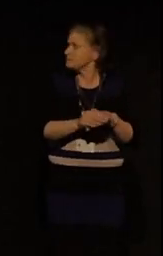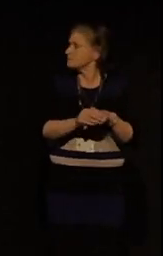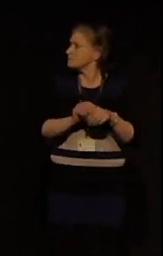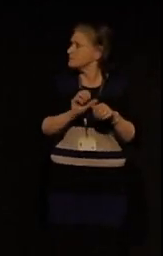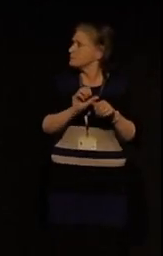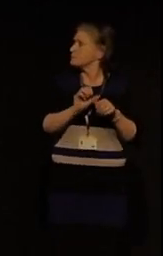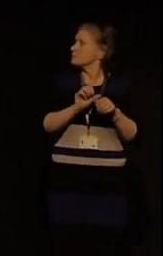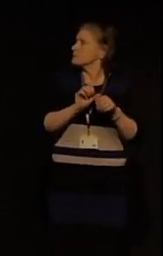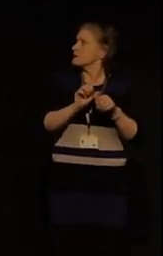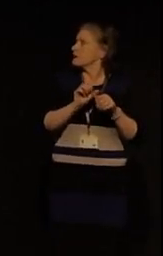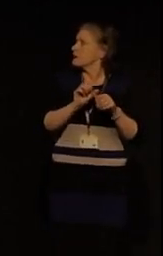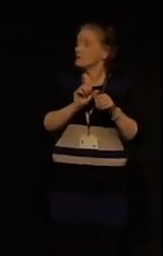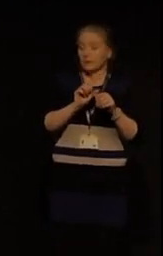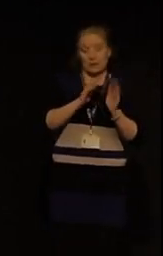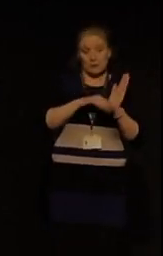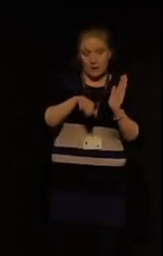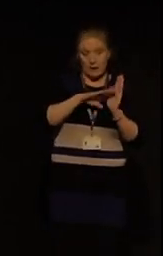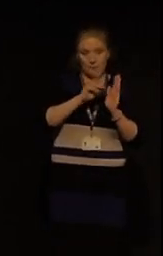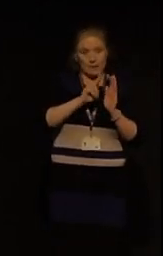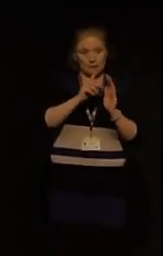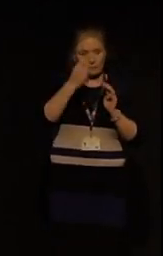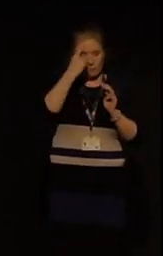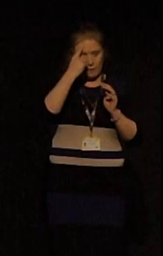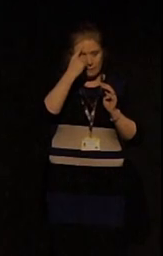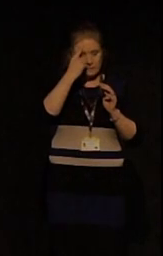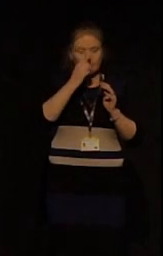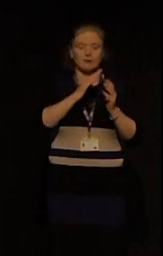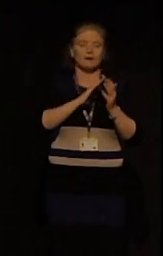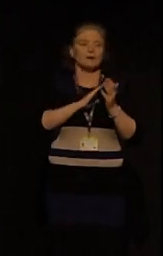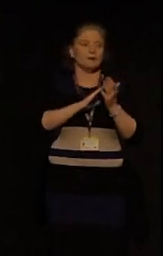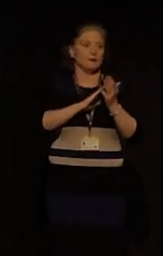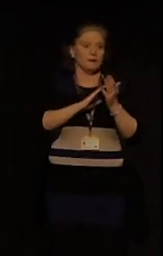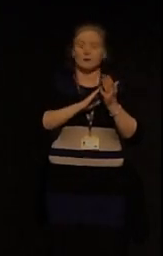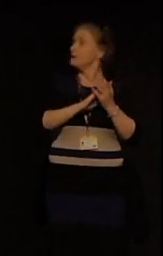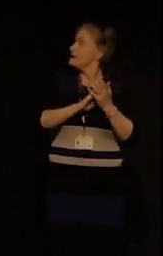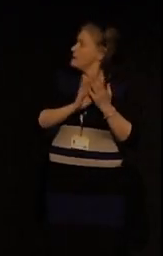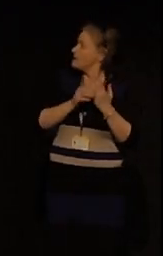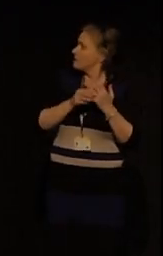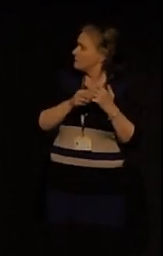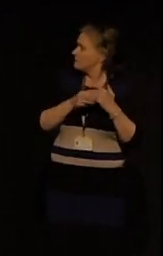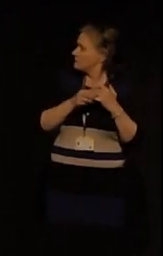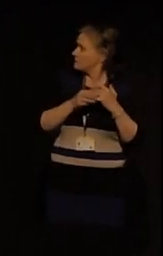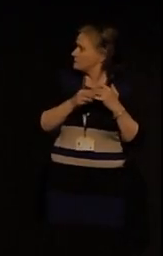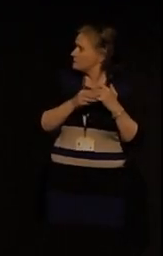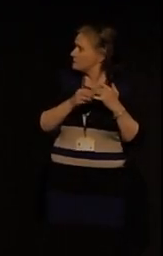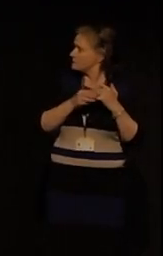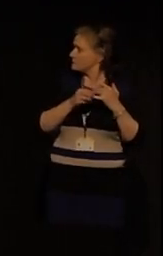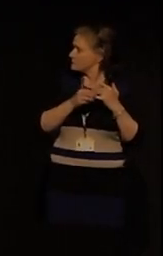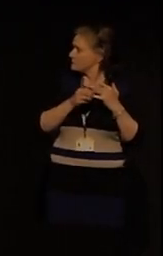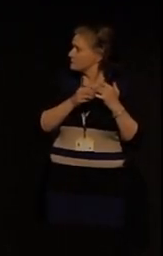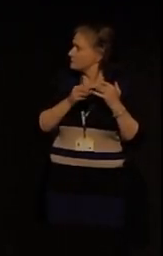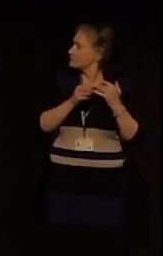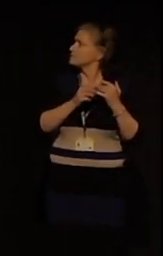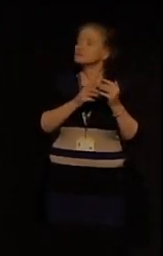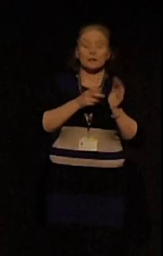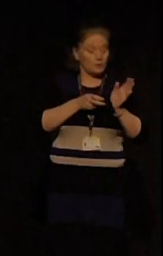we go up another higher level in the brain, the inferior colliculus, about halfway up the auditory pathway. We record activity